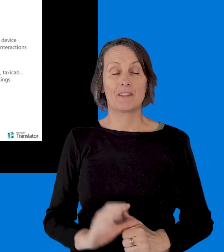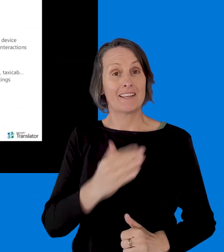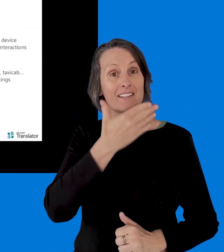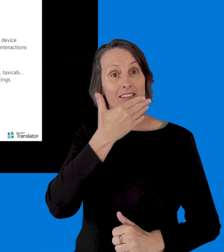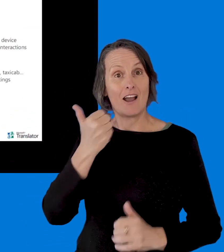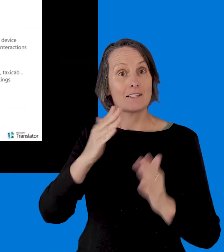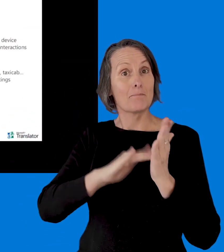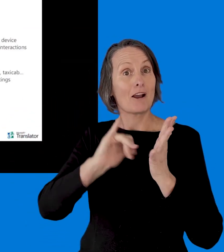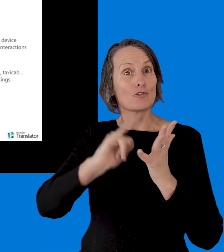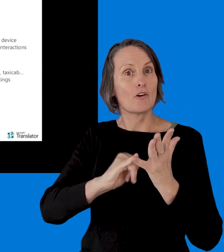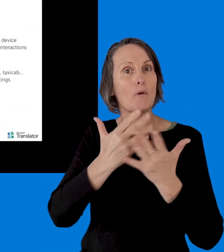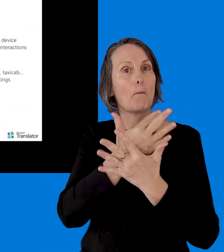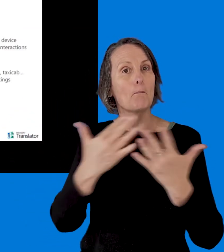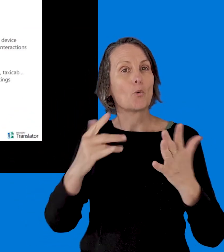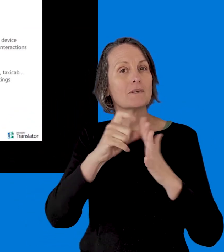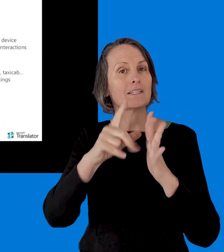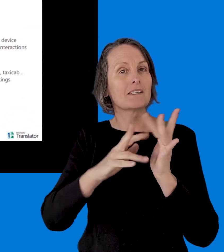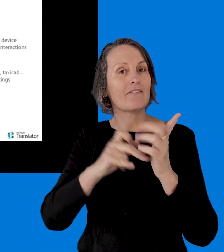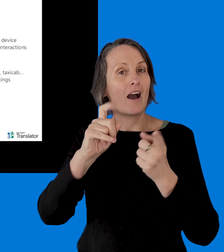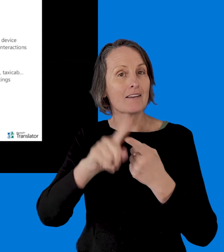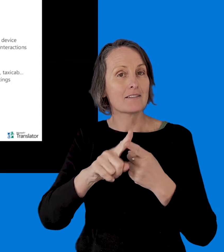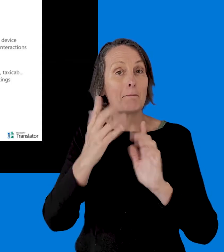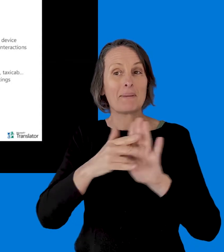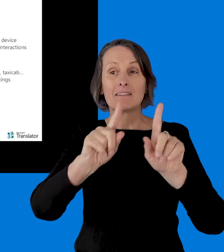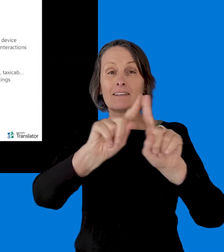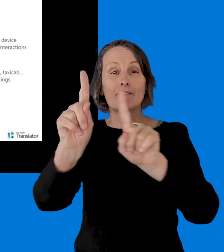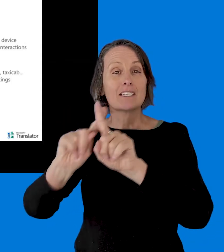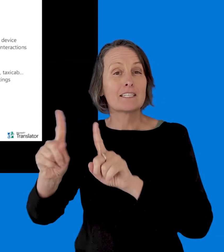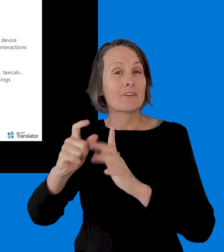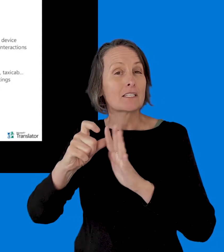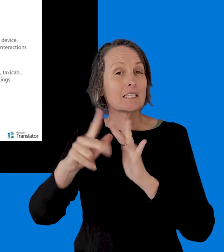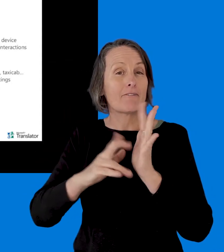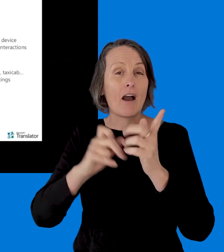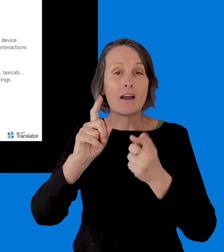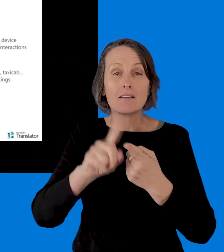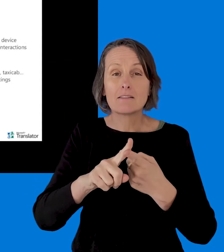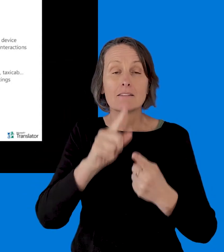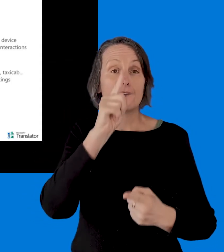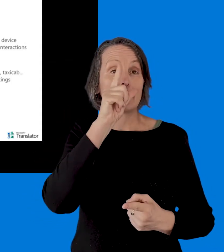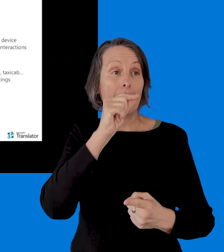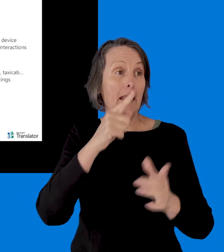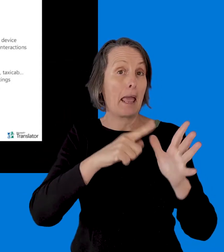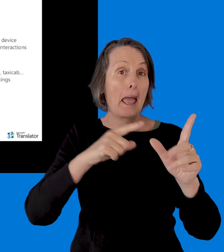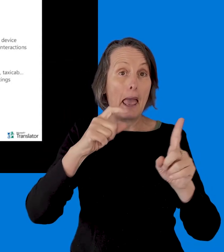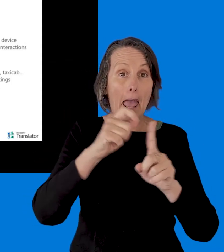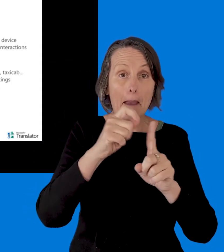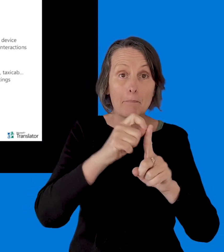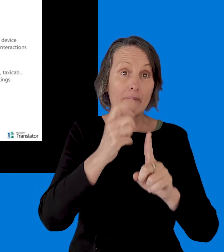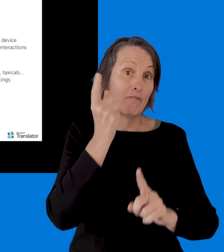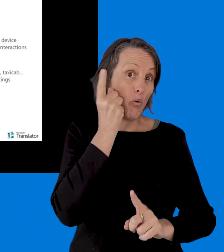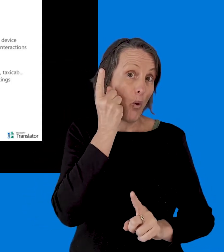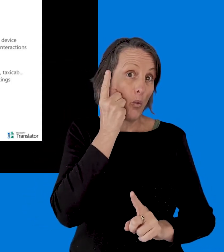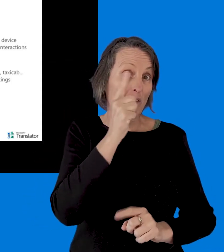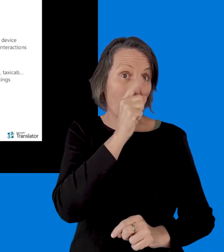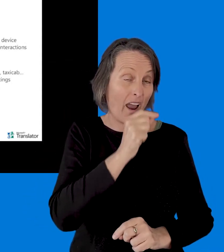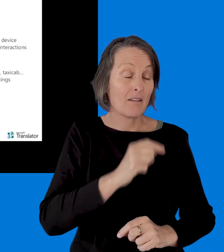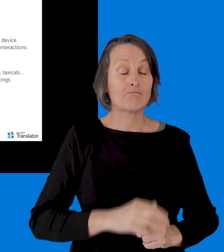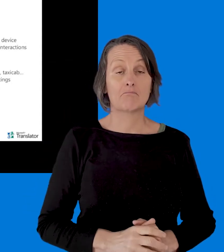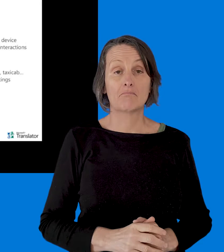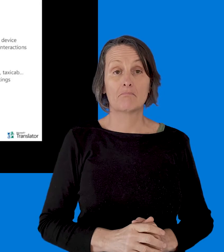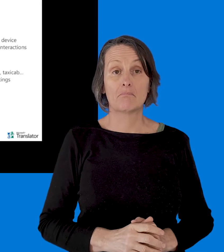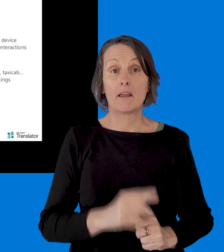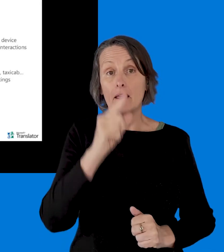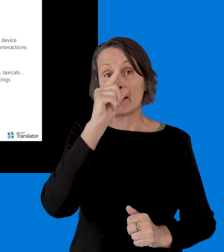a variety of different devices. It can be apps on the phone. It can be apps or browsers